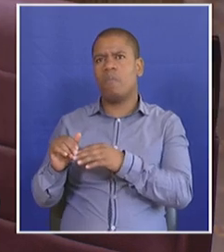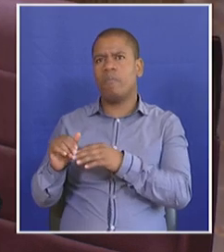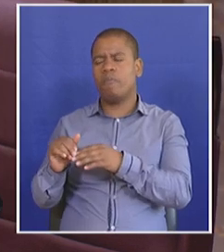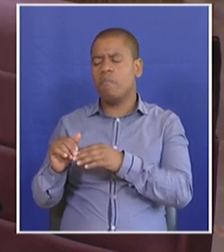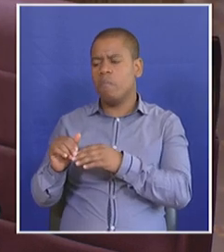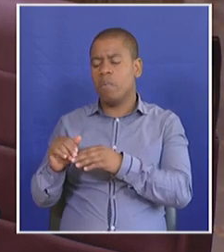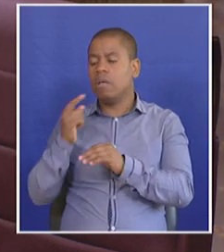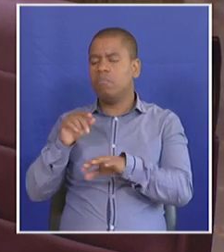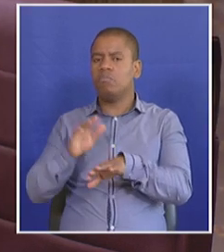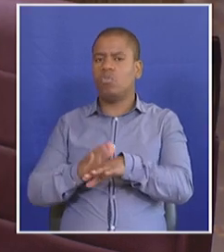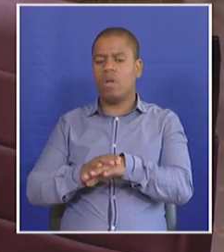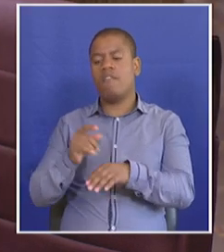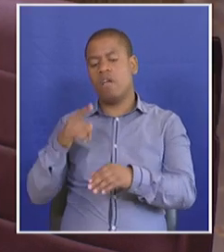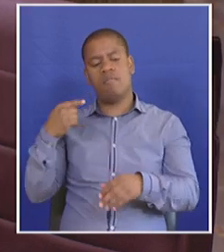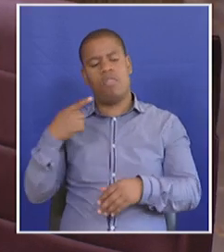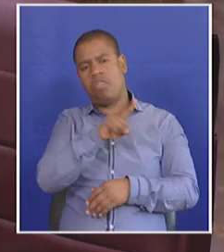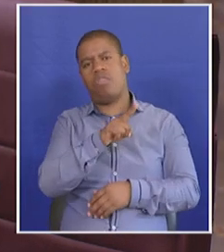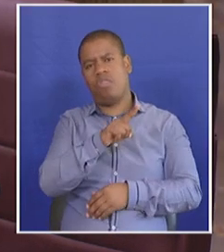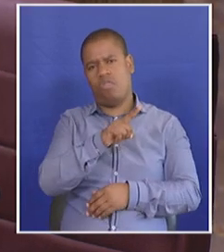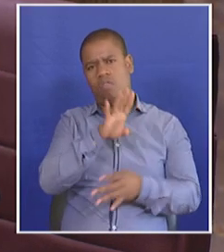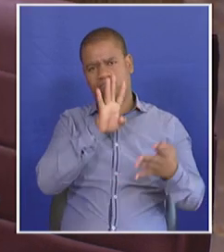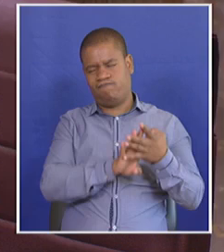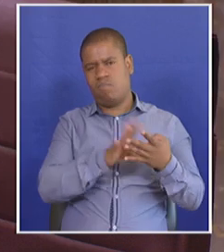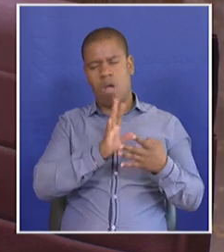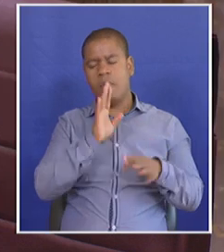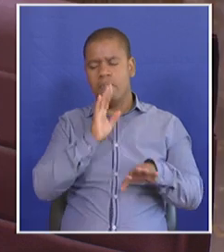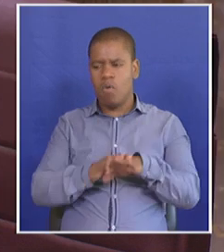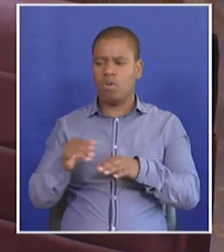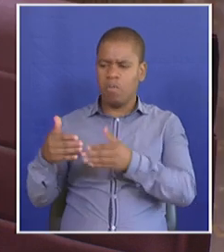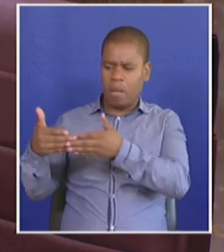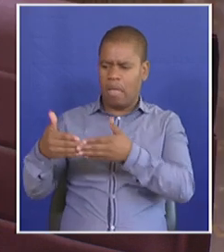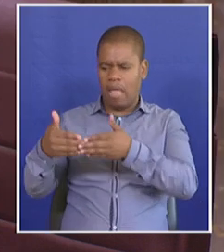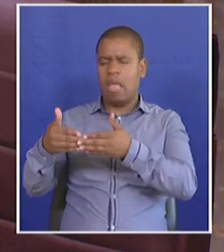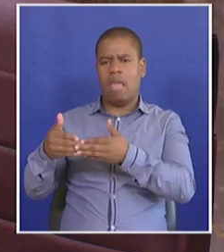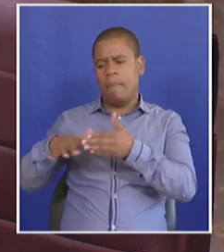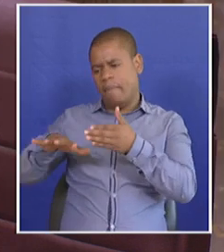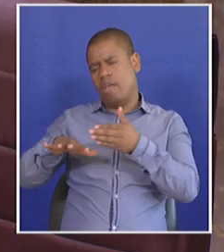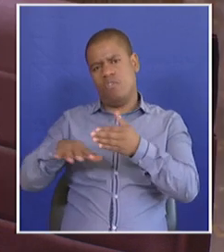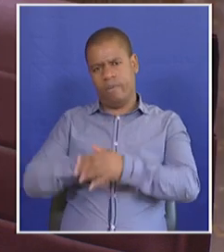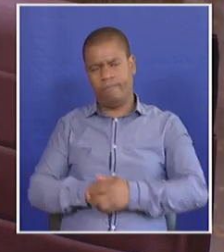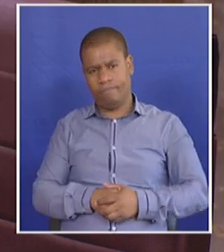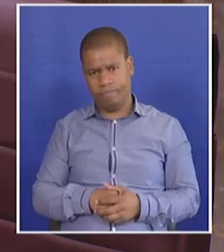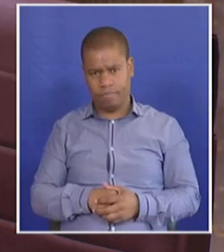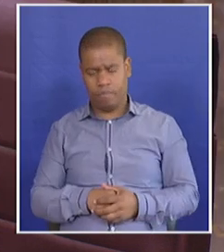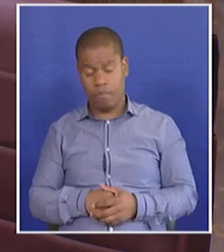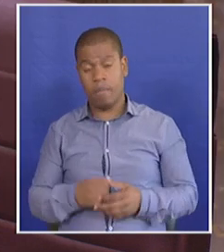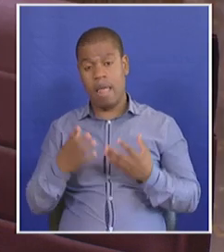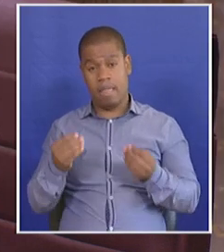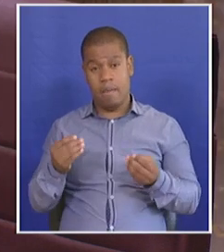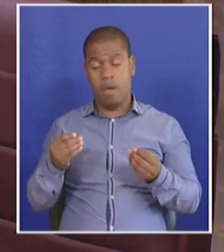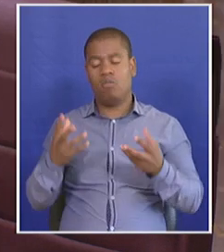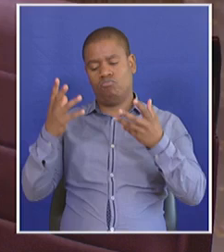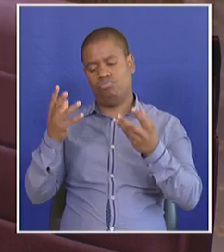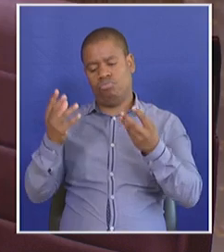even if they are sentenced, that they're sent to a secure care facility. But the numbers have been